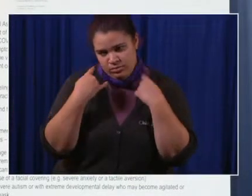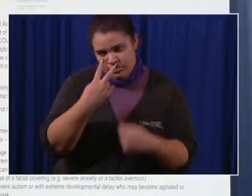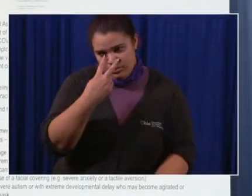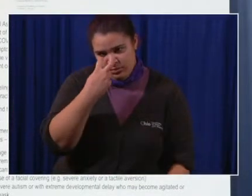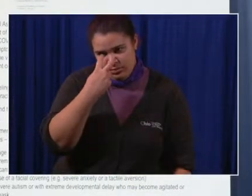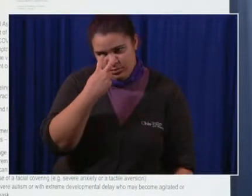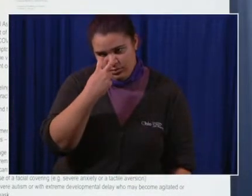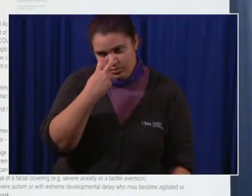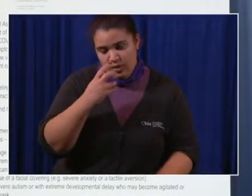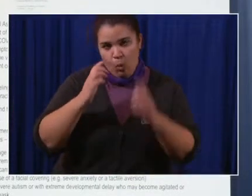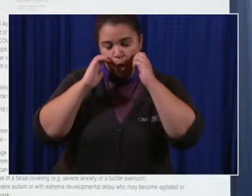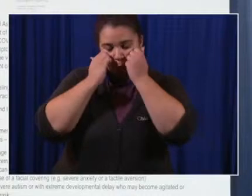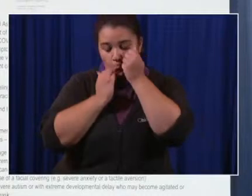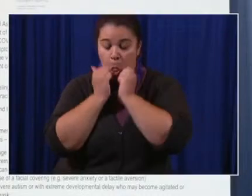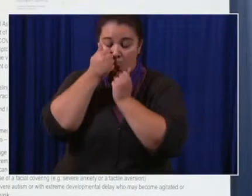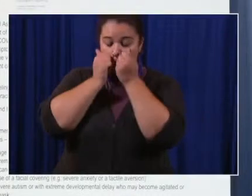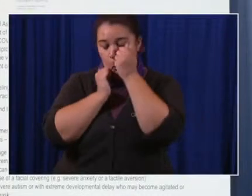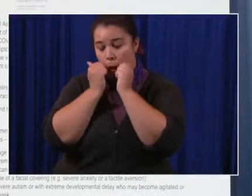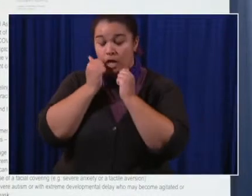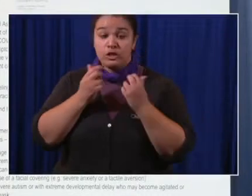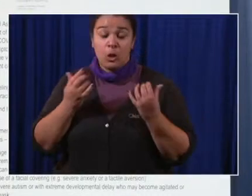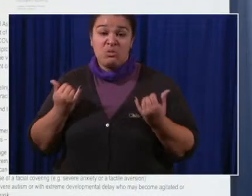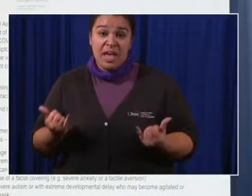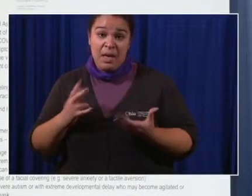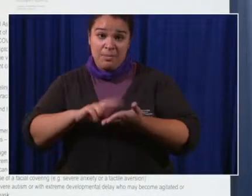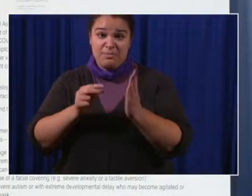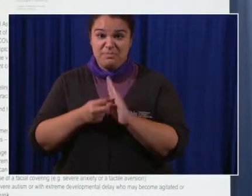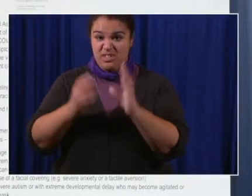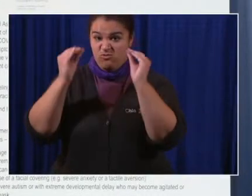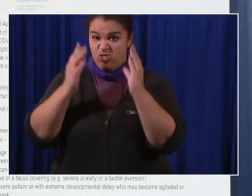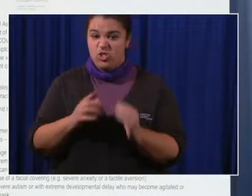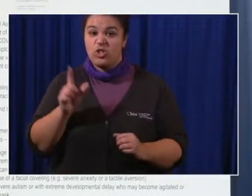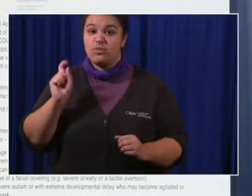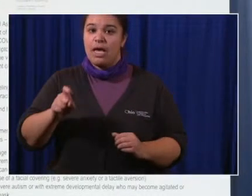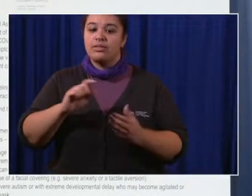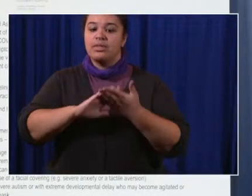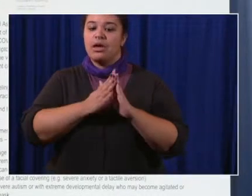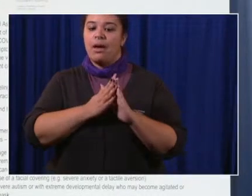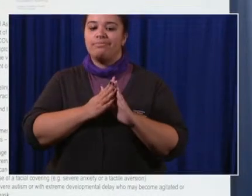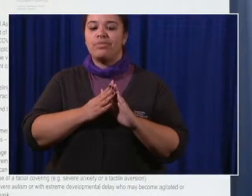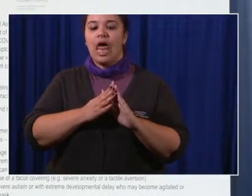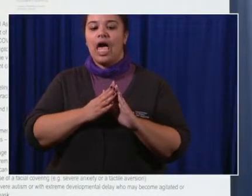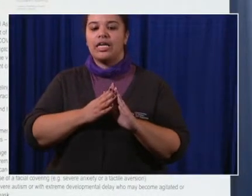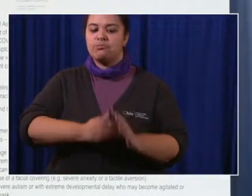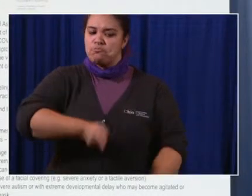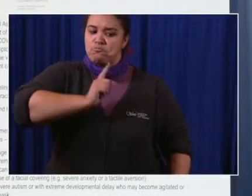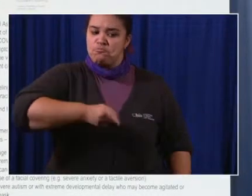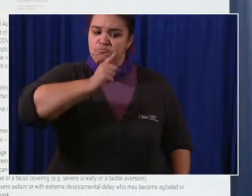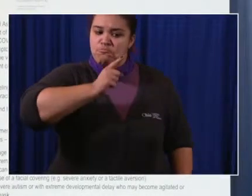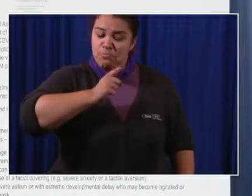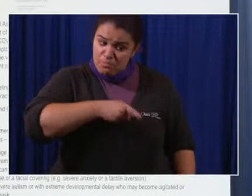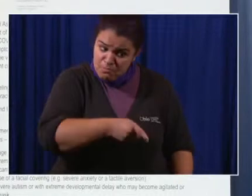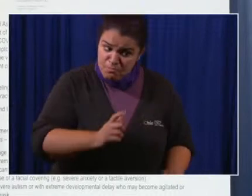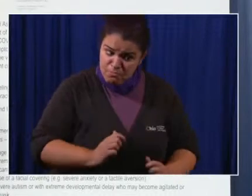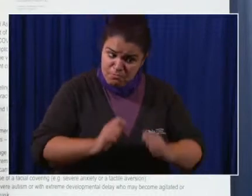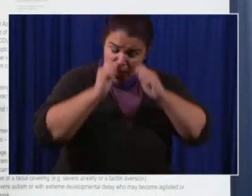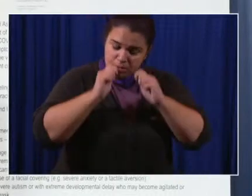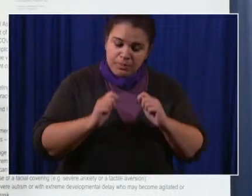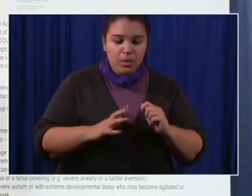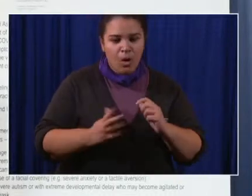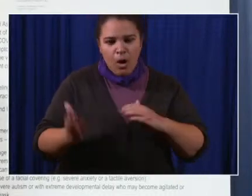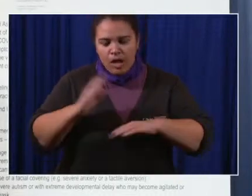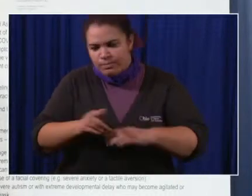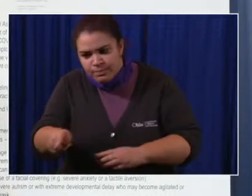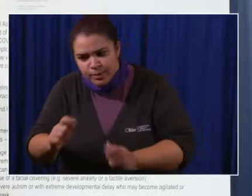spending much of their day forcing kids to keep the masks on, or open themselves up for civil liability if someone gets sick? Also, does this